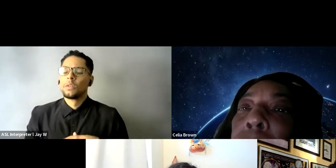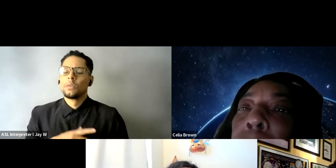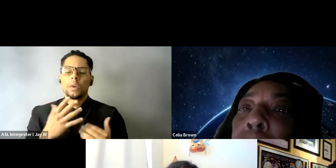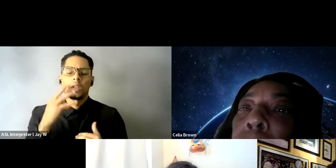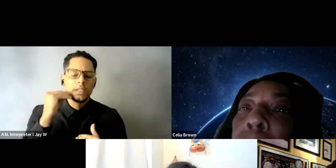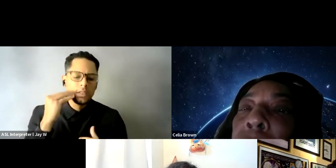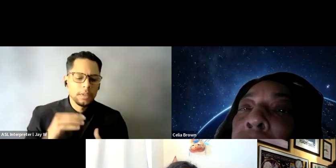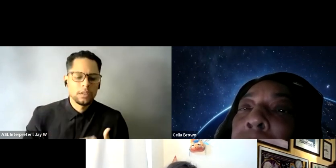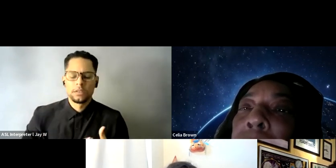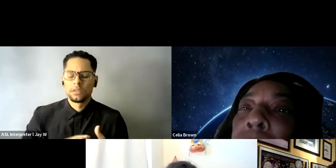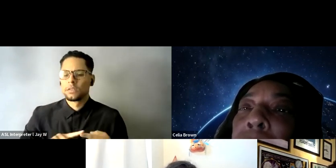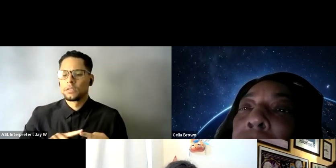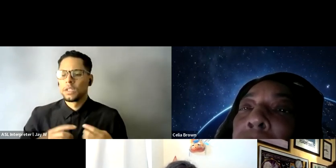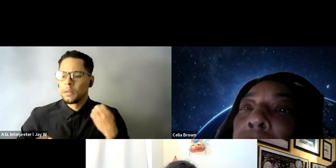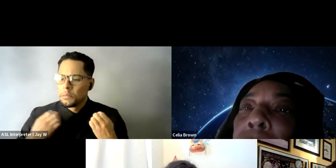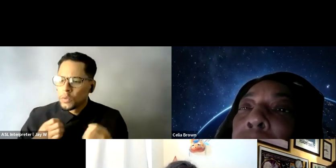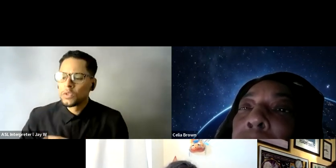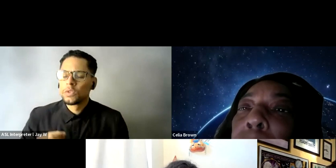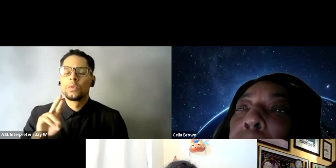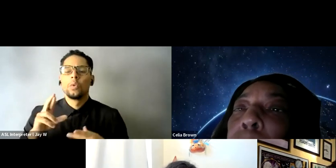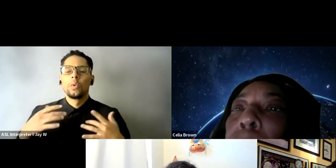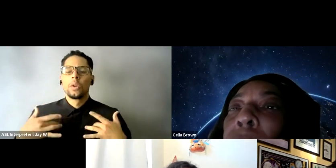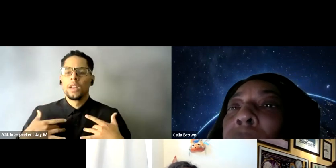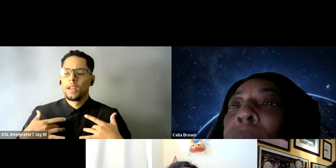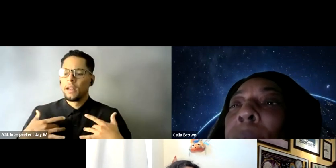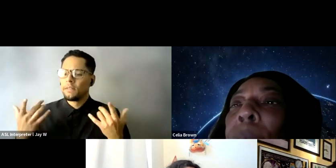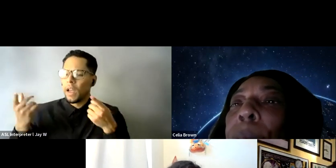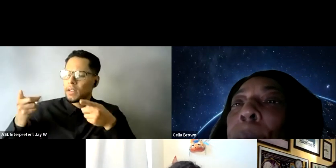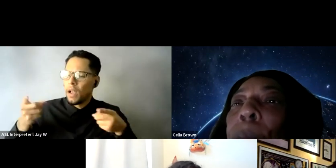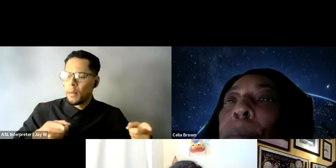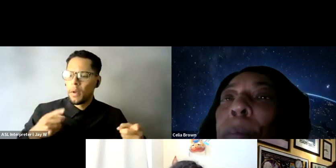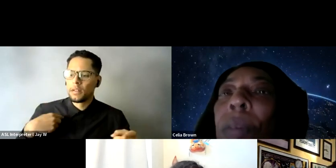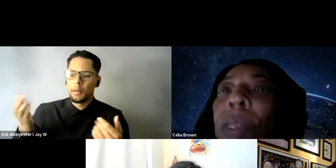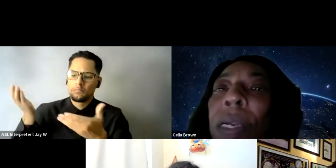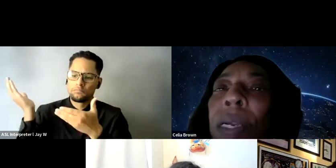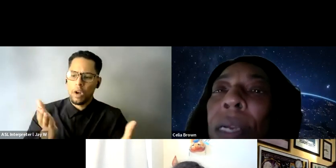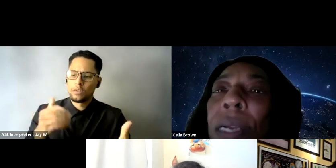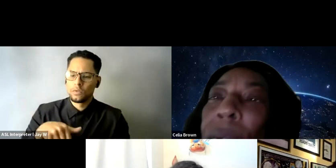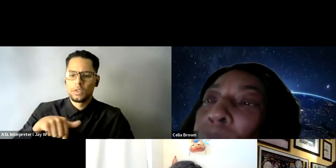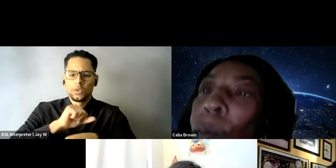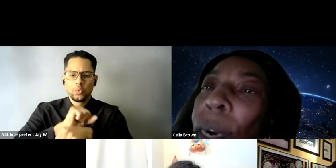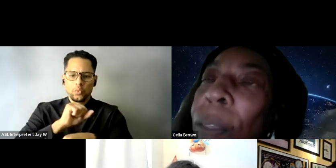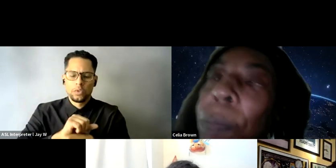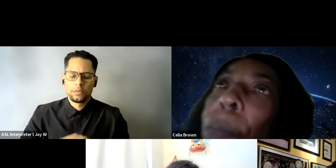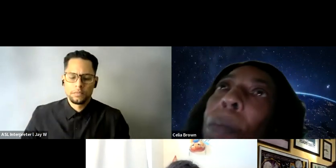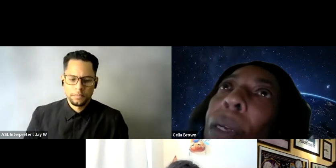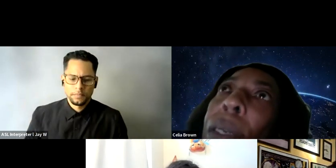what experiences, emotions, or events have brought you to this work, you know, the head and heart work?